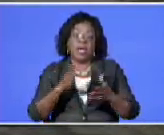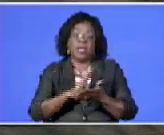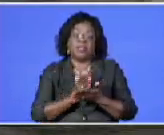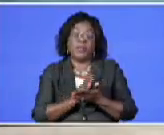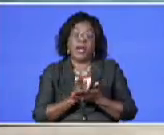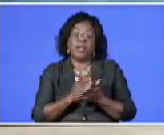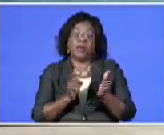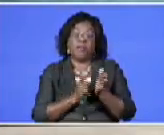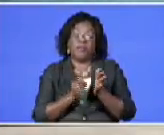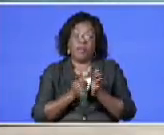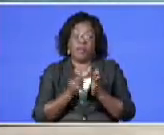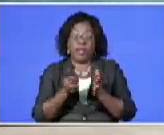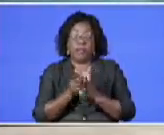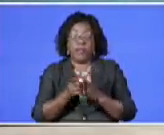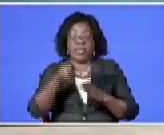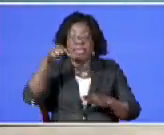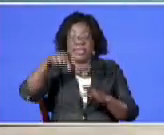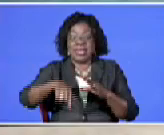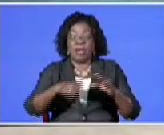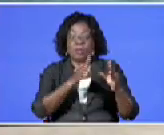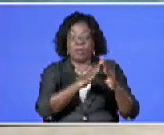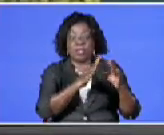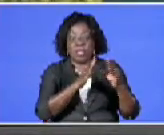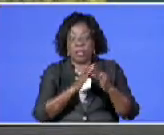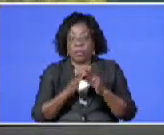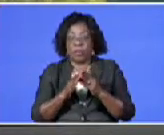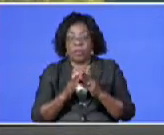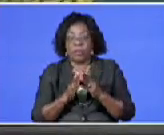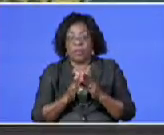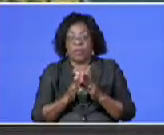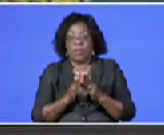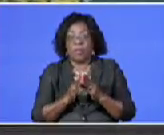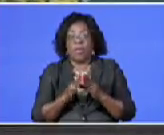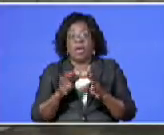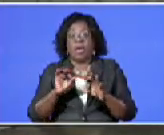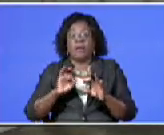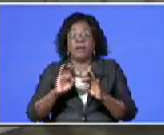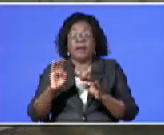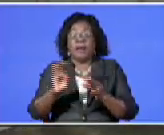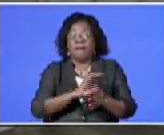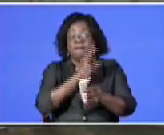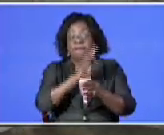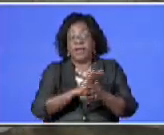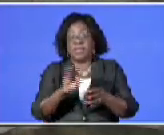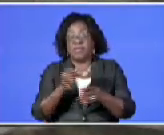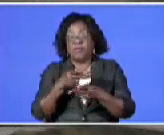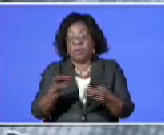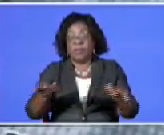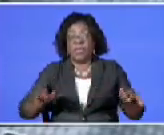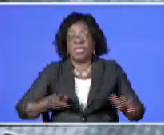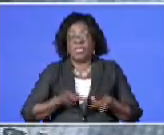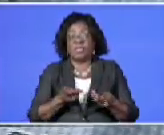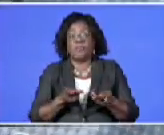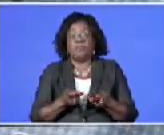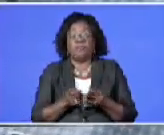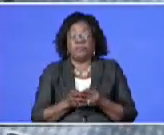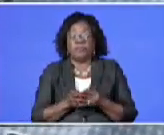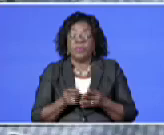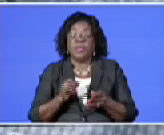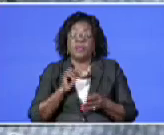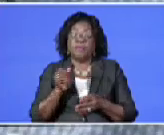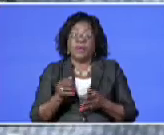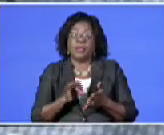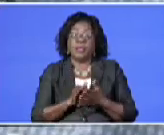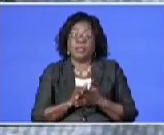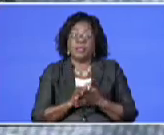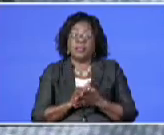downtown Nassau, like the old Customs Warehouse building, Festival Place, and the Port Department. The fact is,